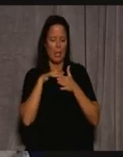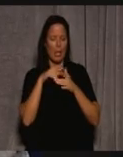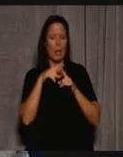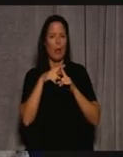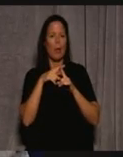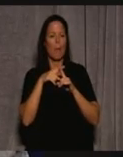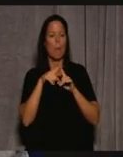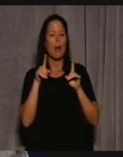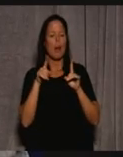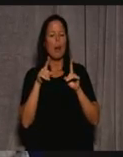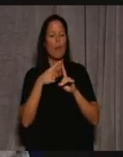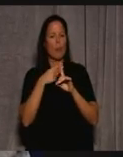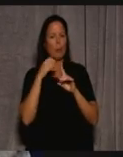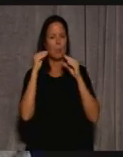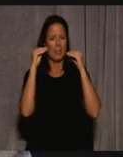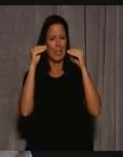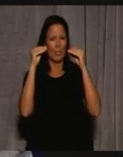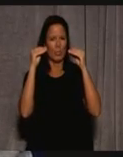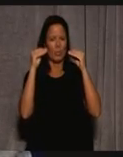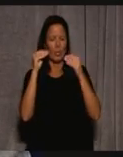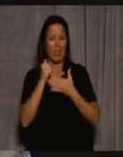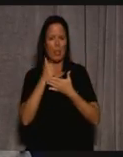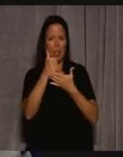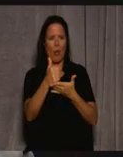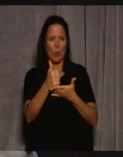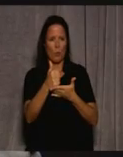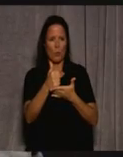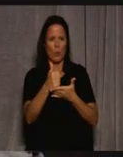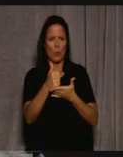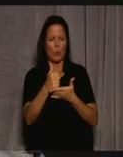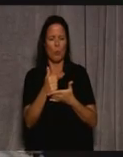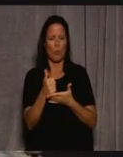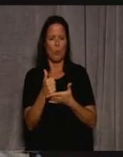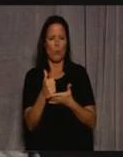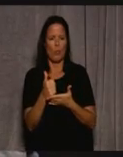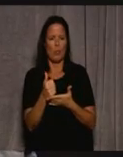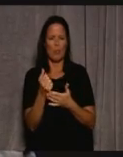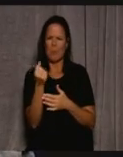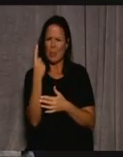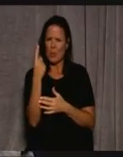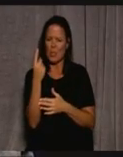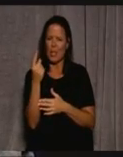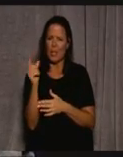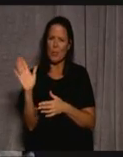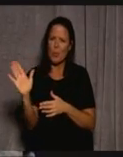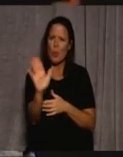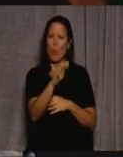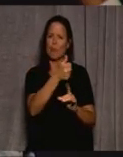our teachings, have helped you to define who you are today.